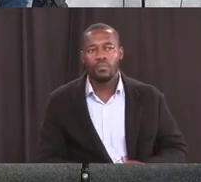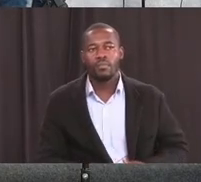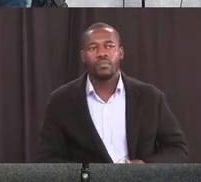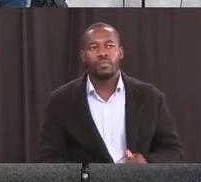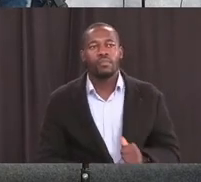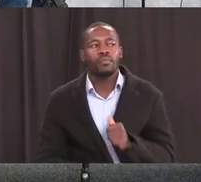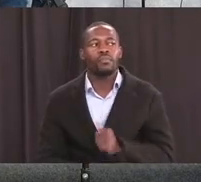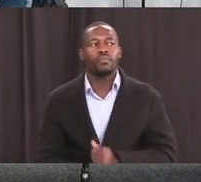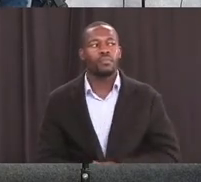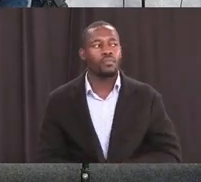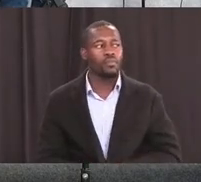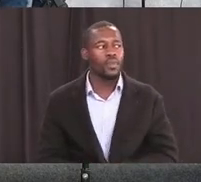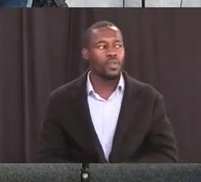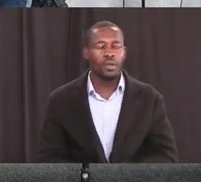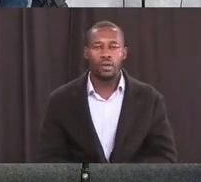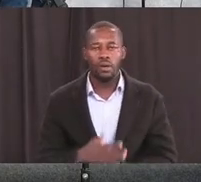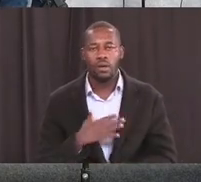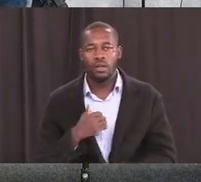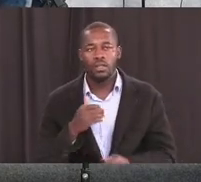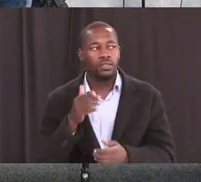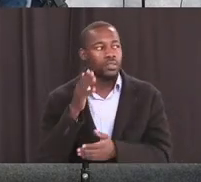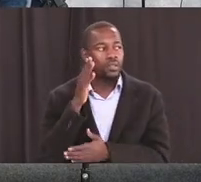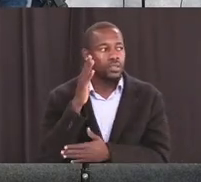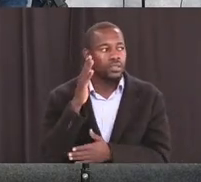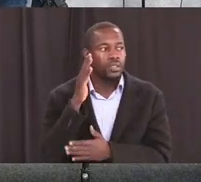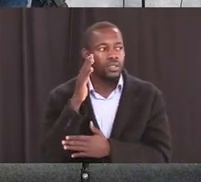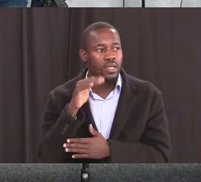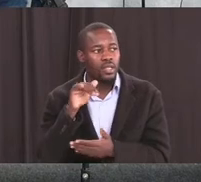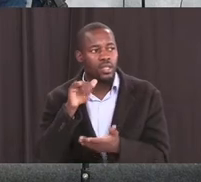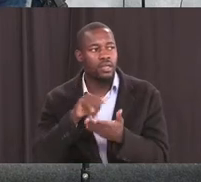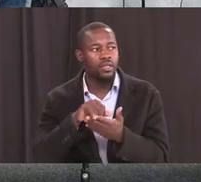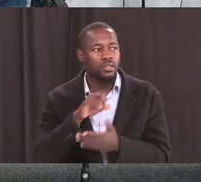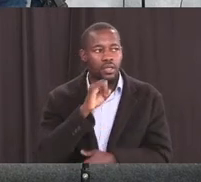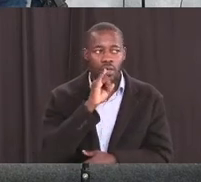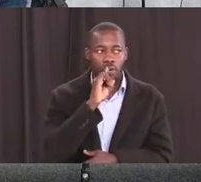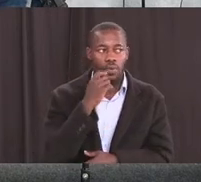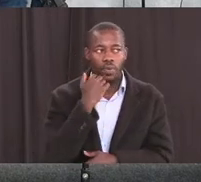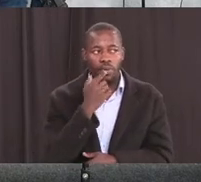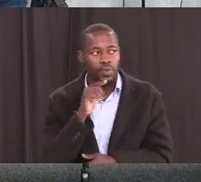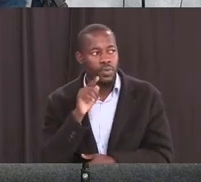Light in the darkness, my God, that is who you